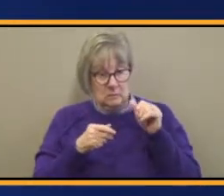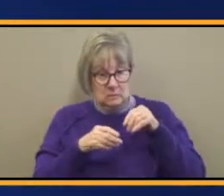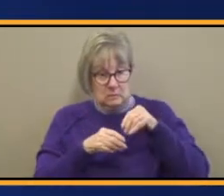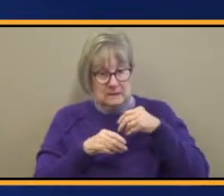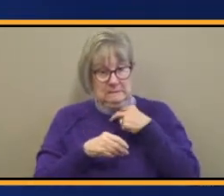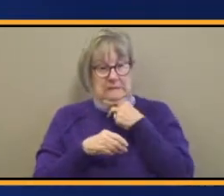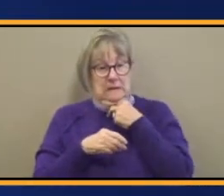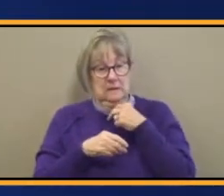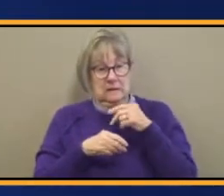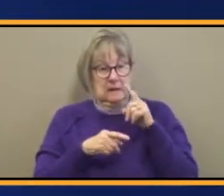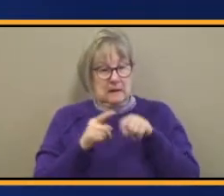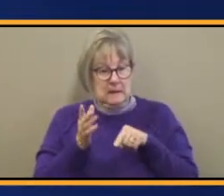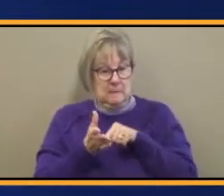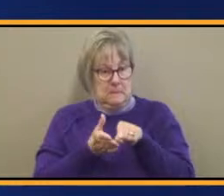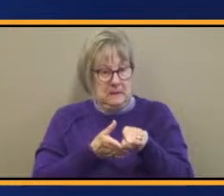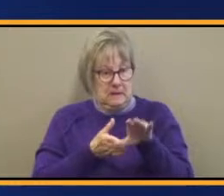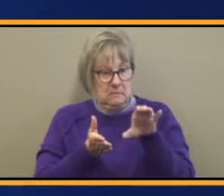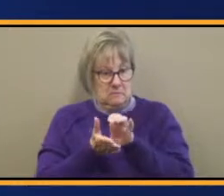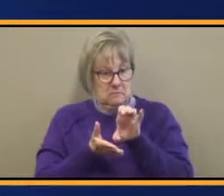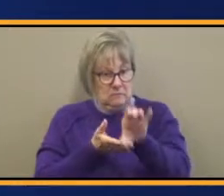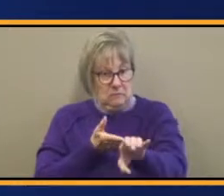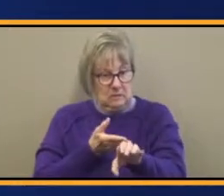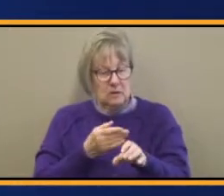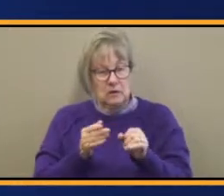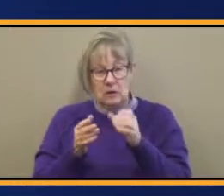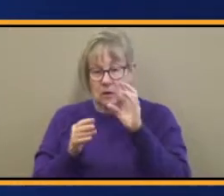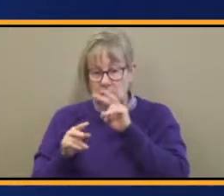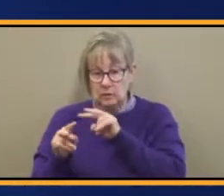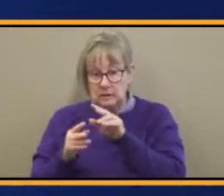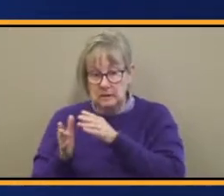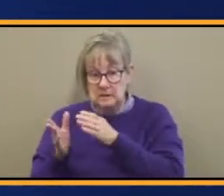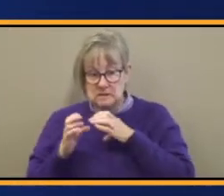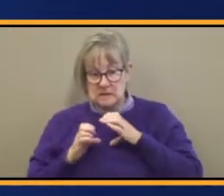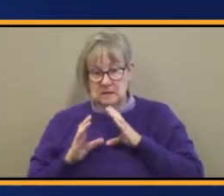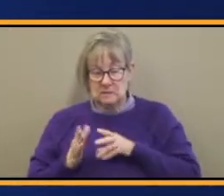all looking at customer payment plans, number one? Number